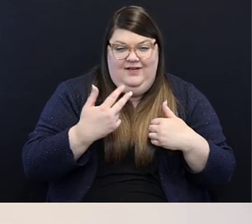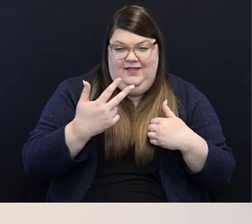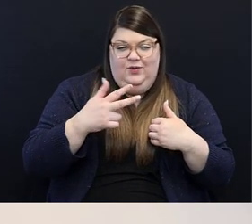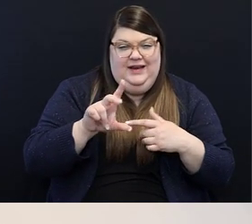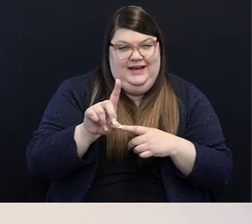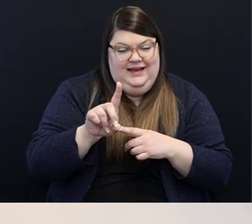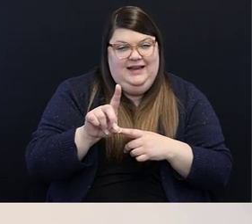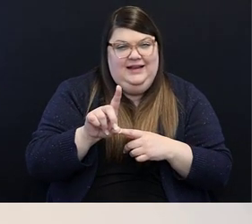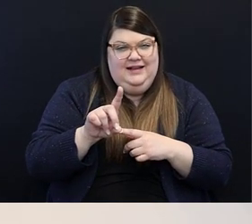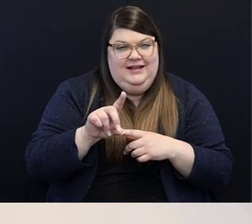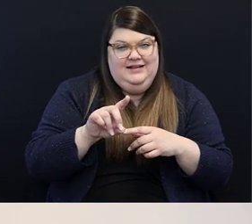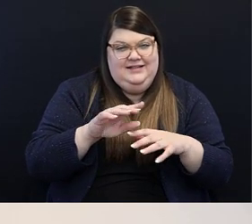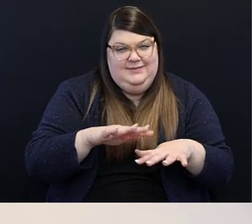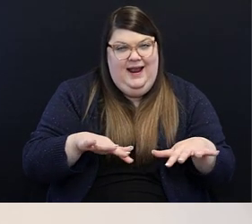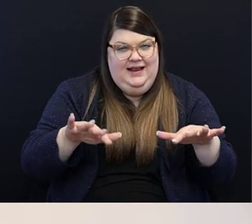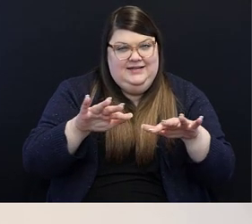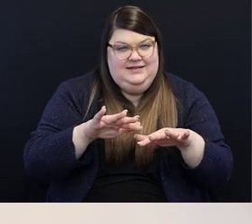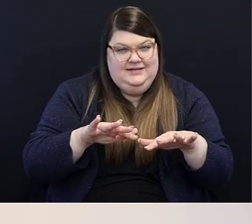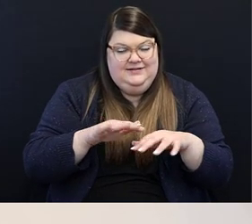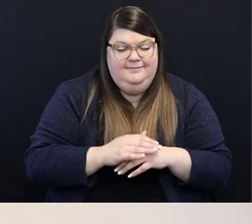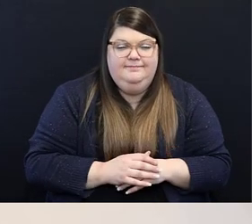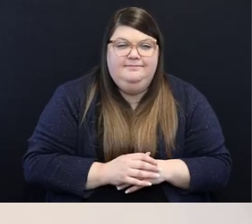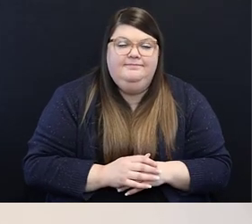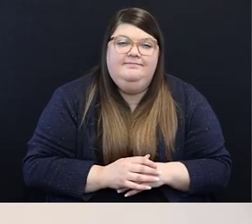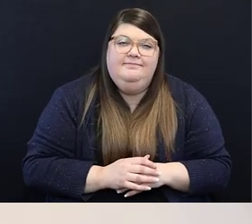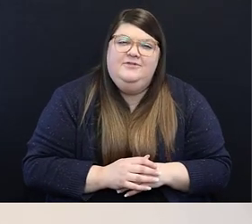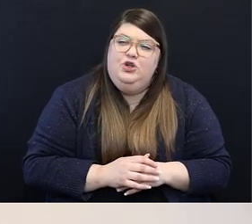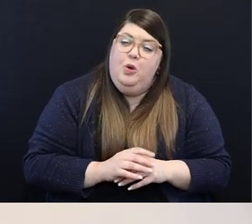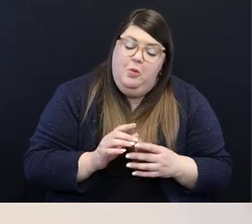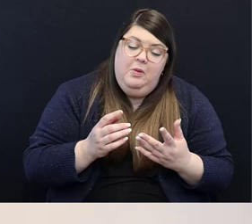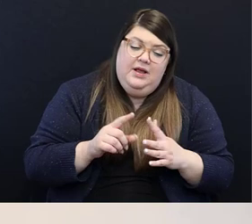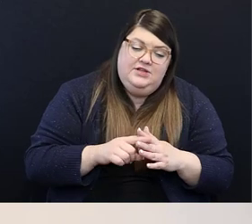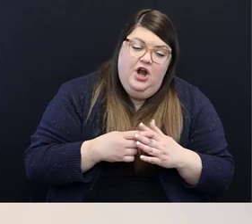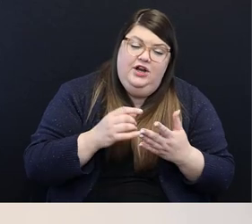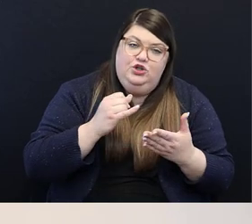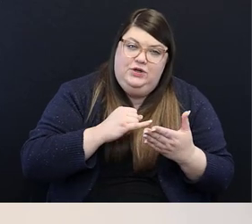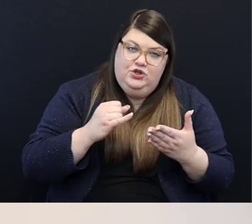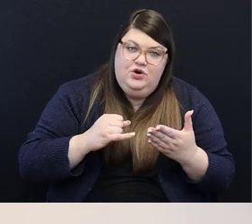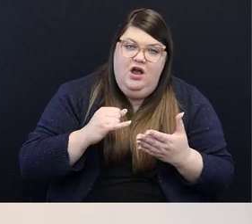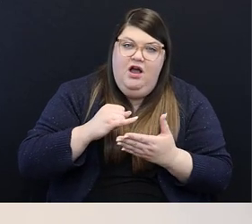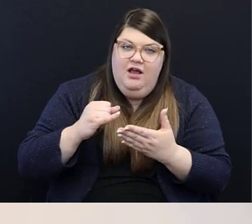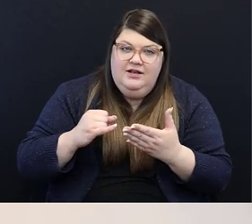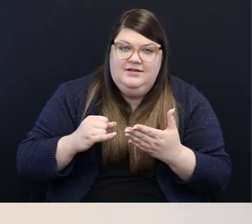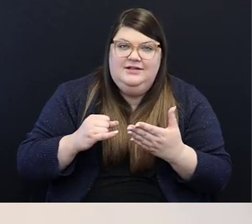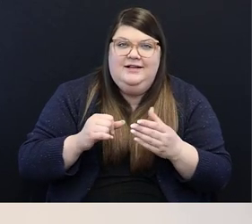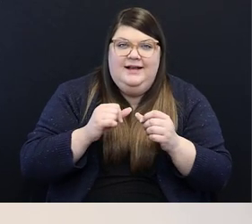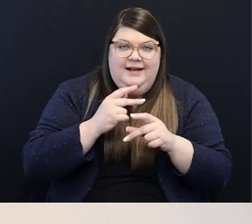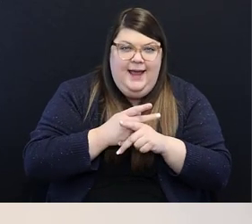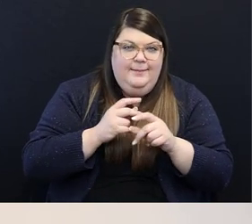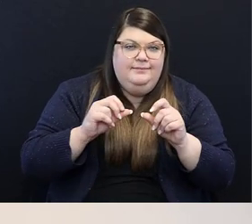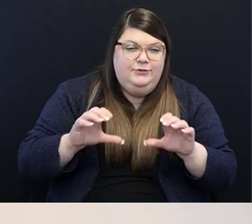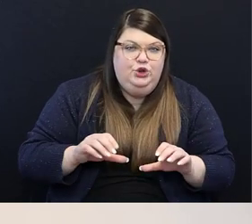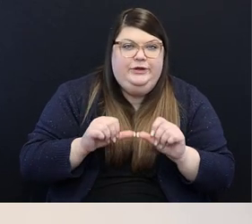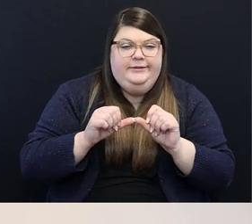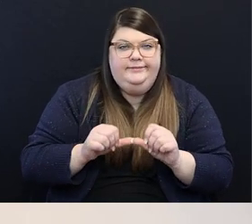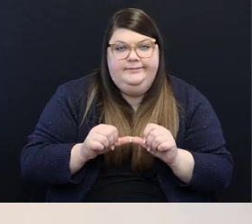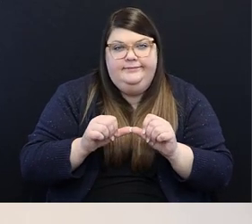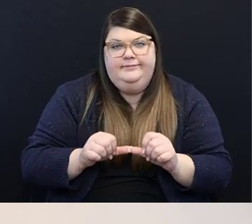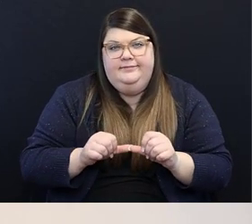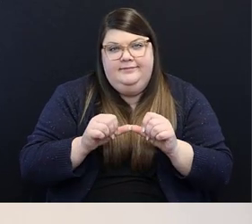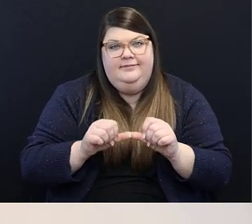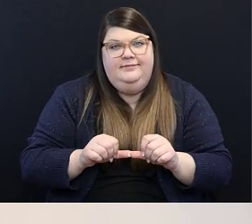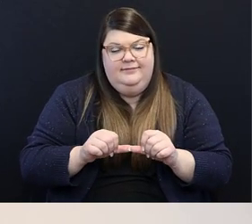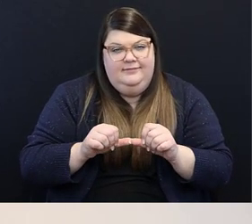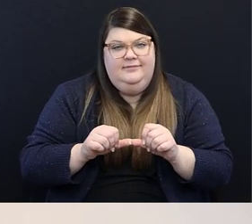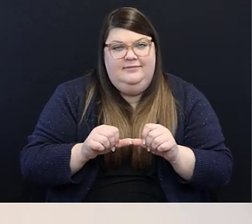space. And I just started doing these drawings, and I kept doing them and doing them and doing versions of versions and